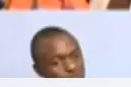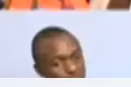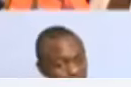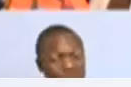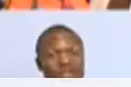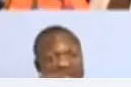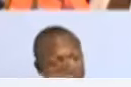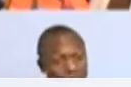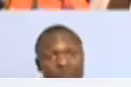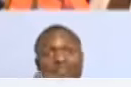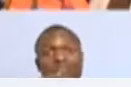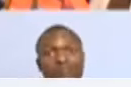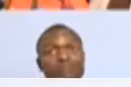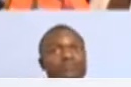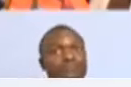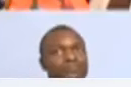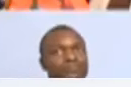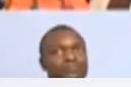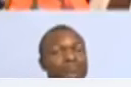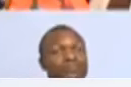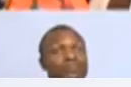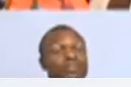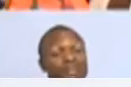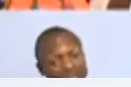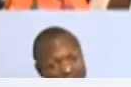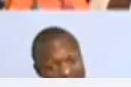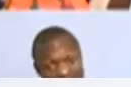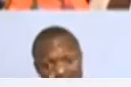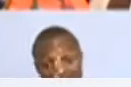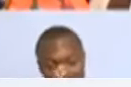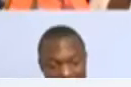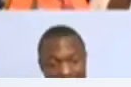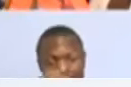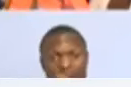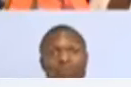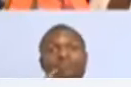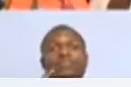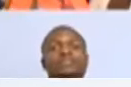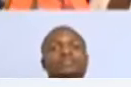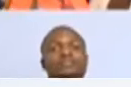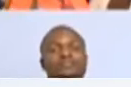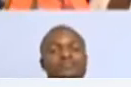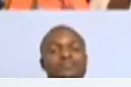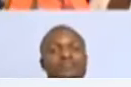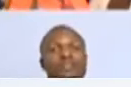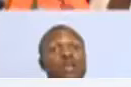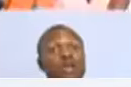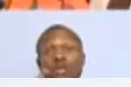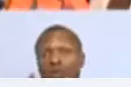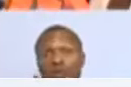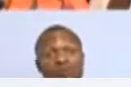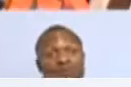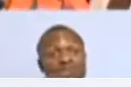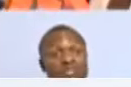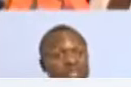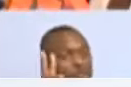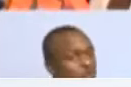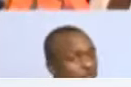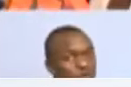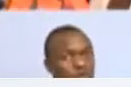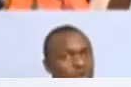are saying. So I think the distinction, Madam Speaker, must be that no one says there will be no